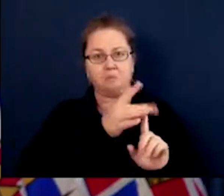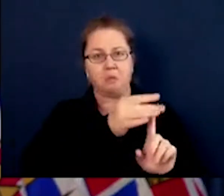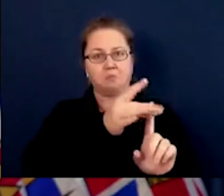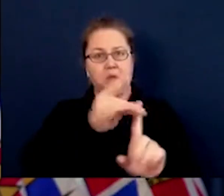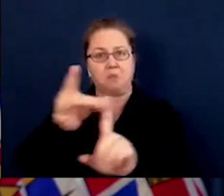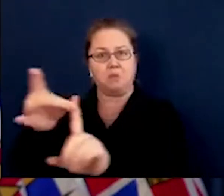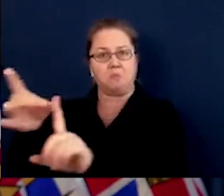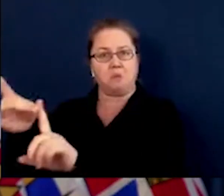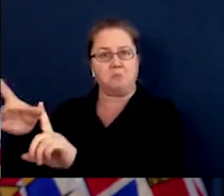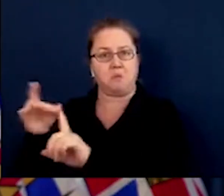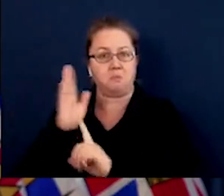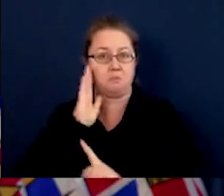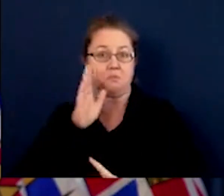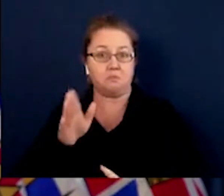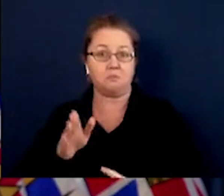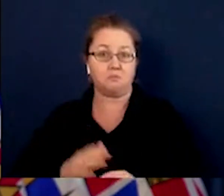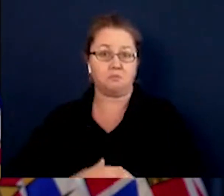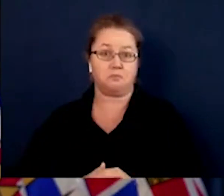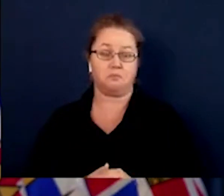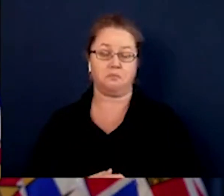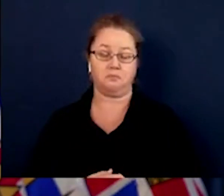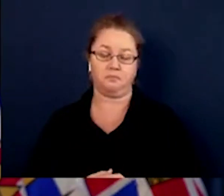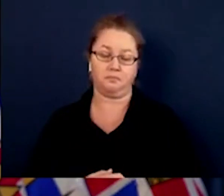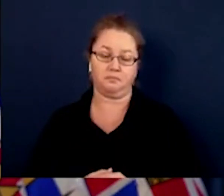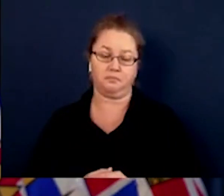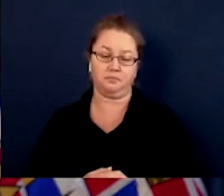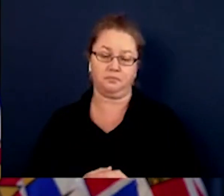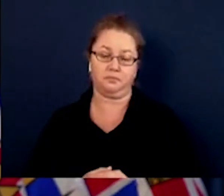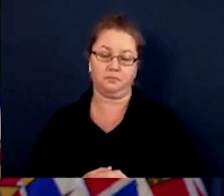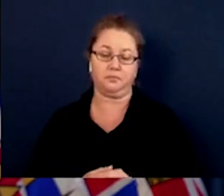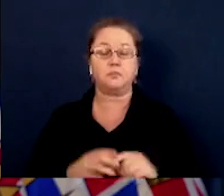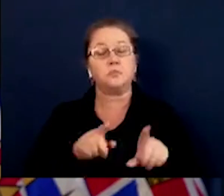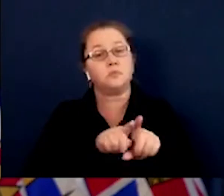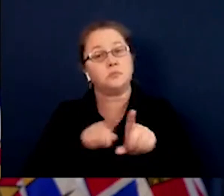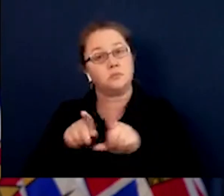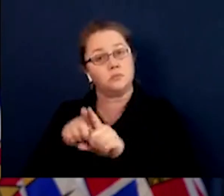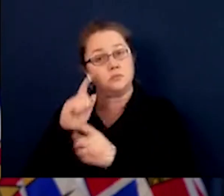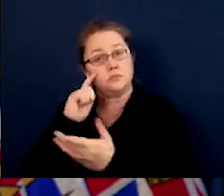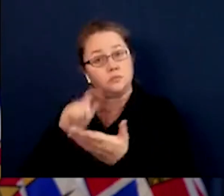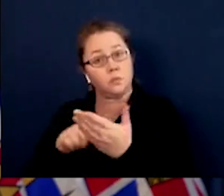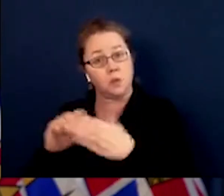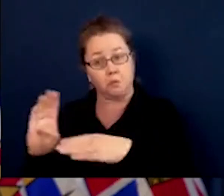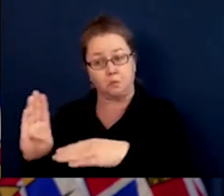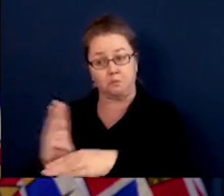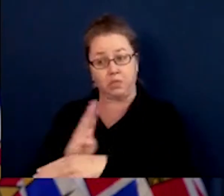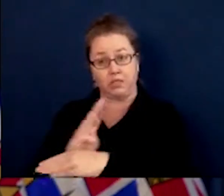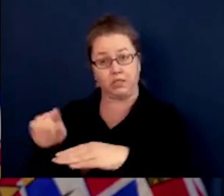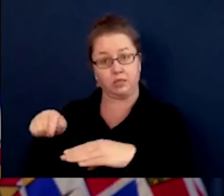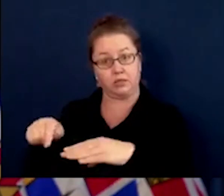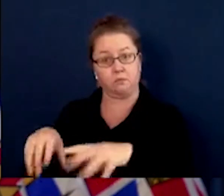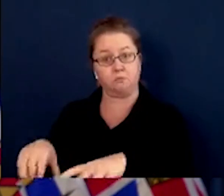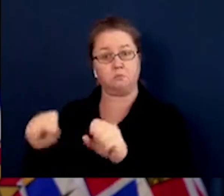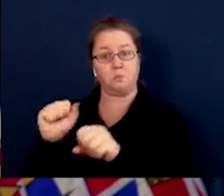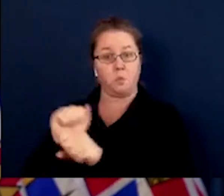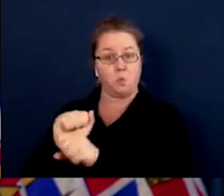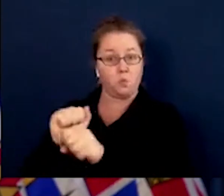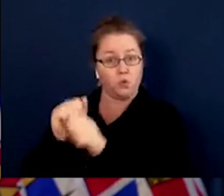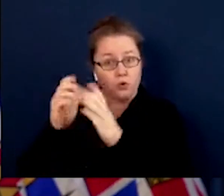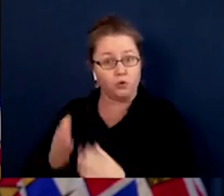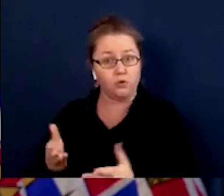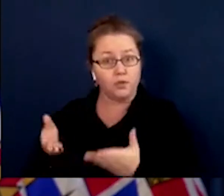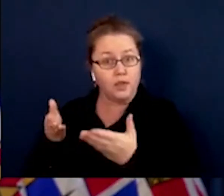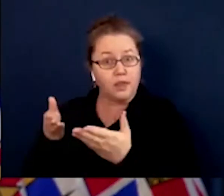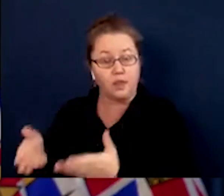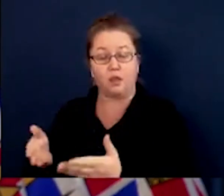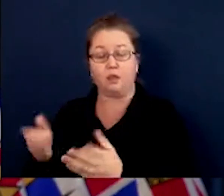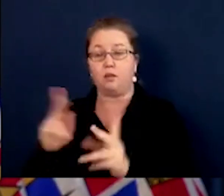and we take that home with us. We've also seen spread in businesses, and we